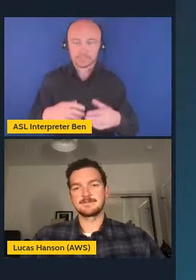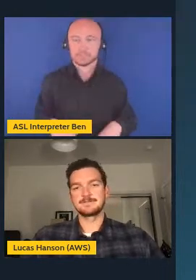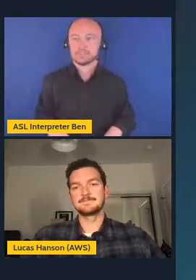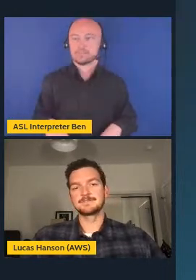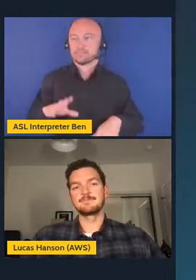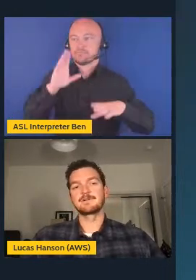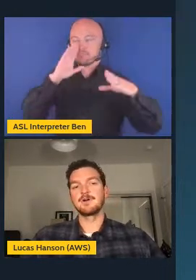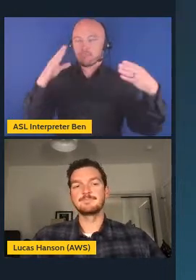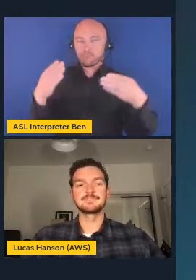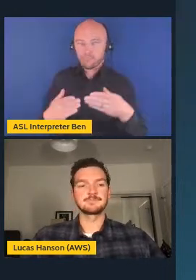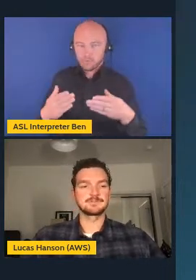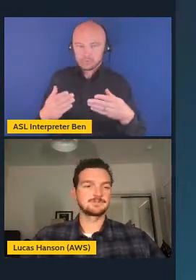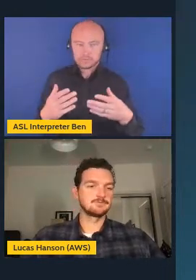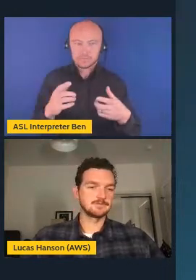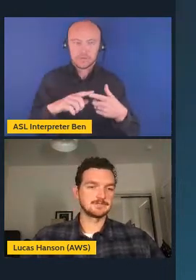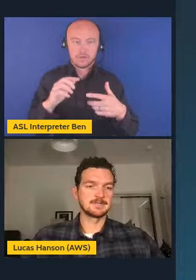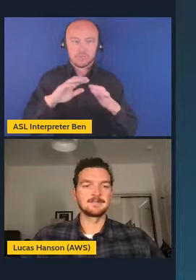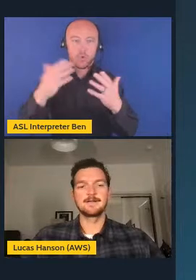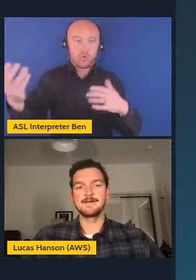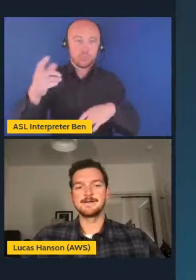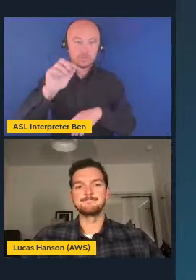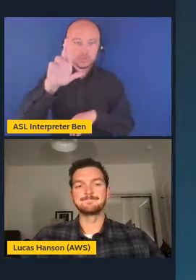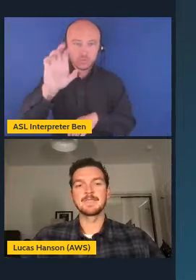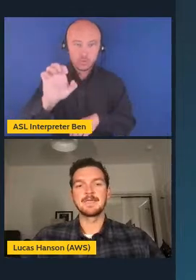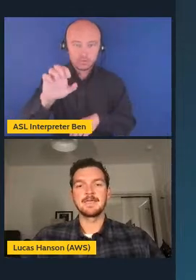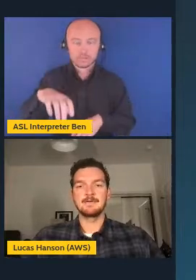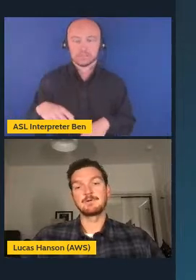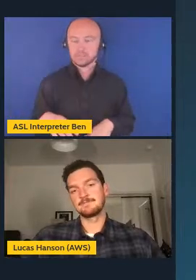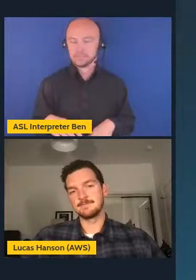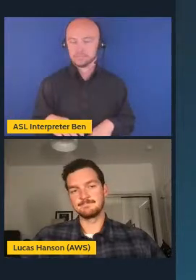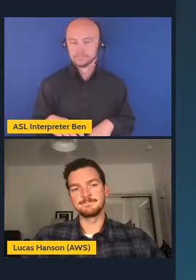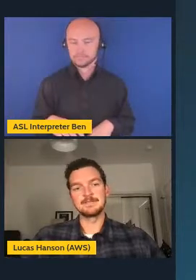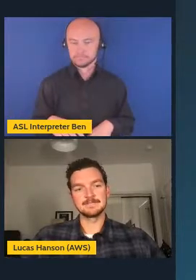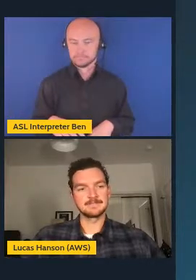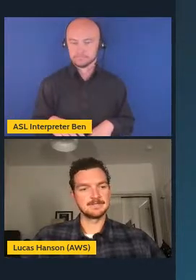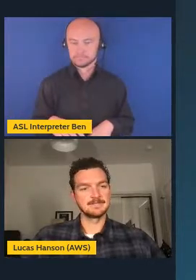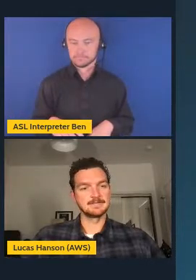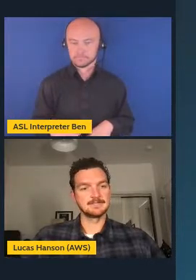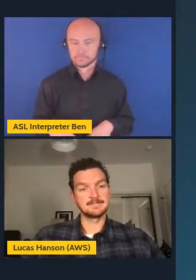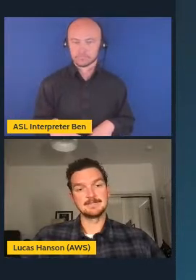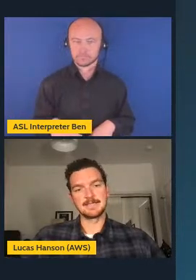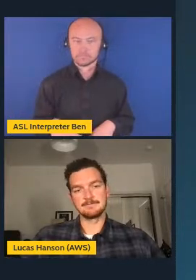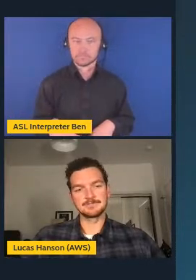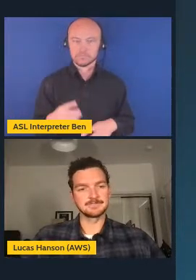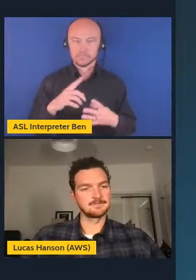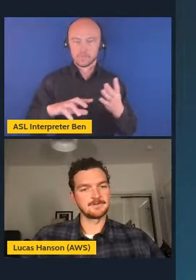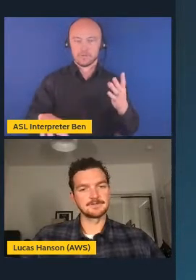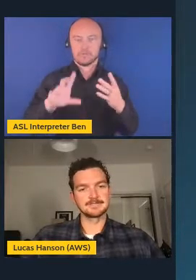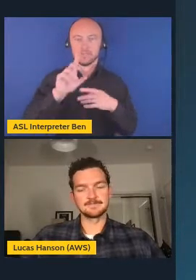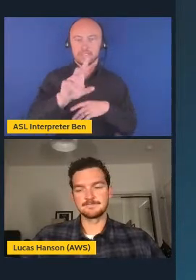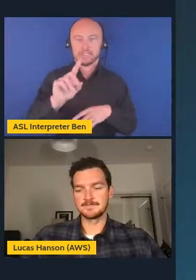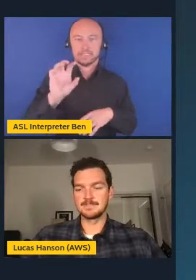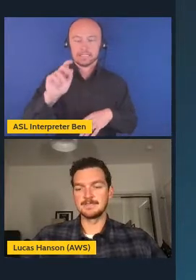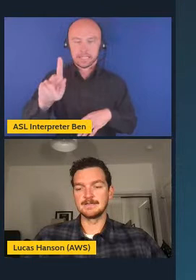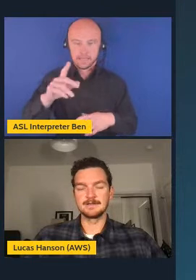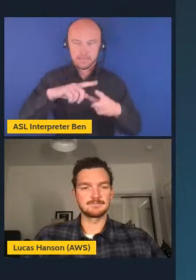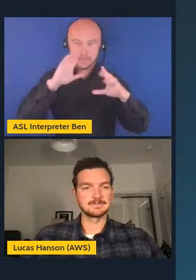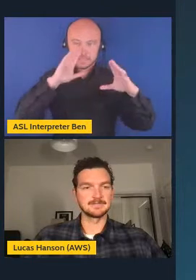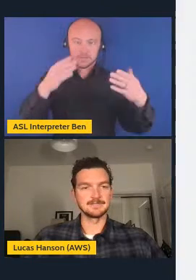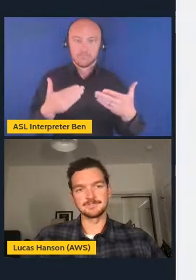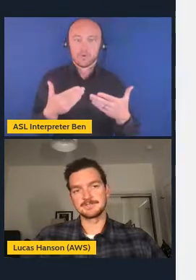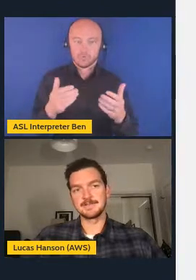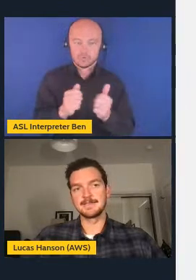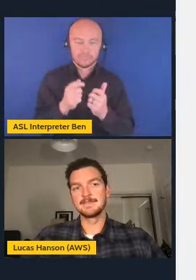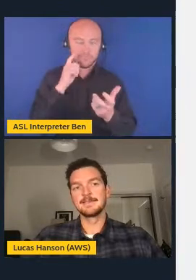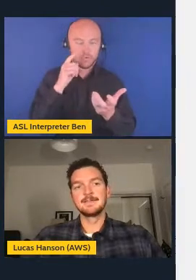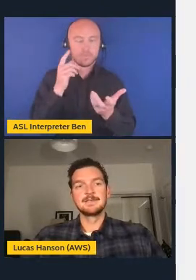focus on some of our open source tools. And one of them is the DDK, which is the focus of the